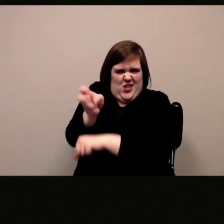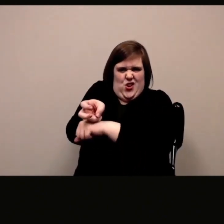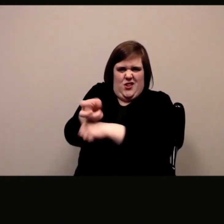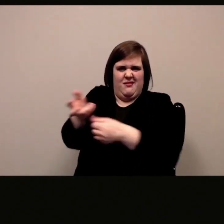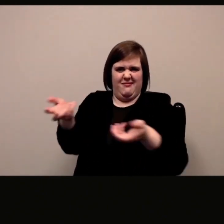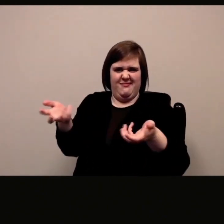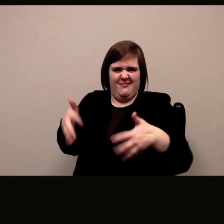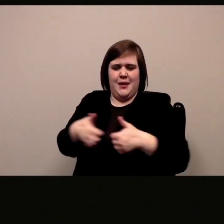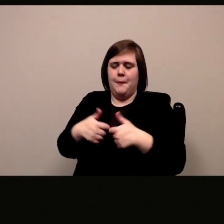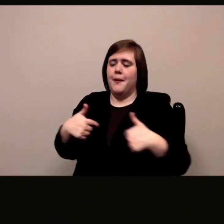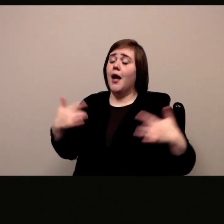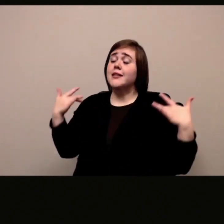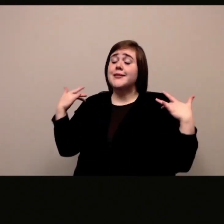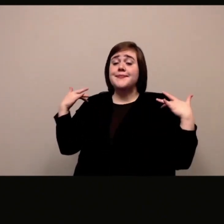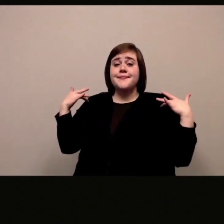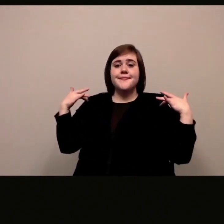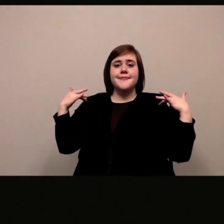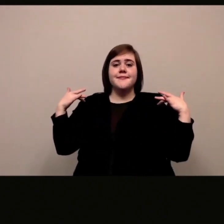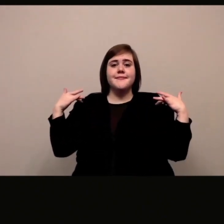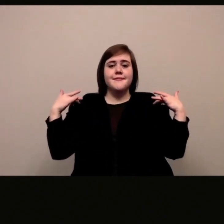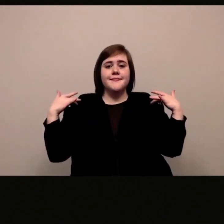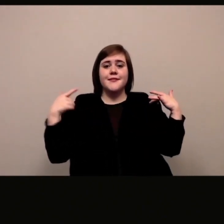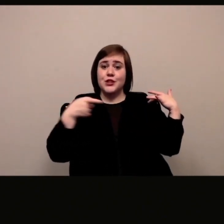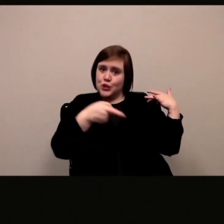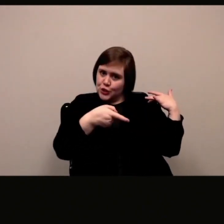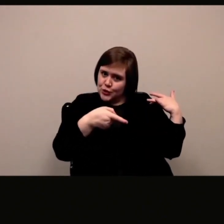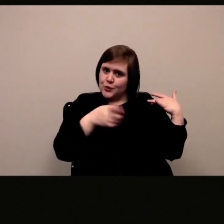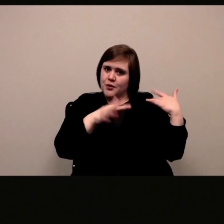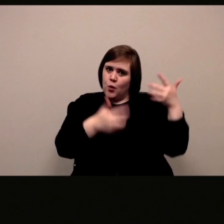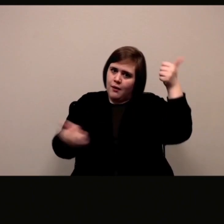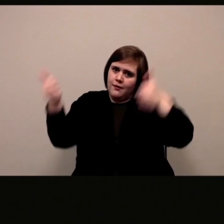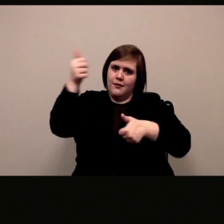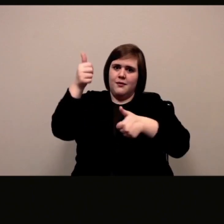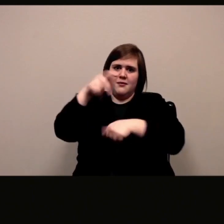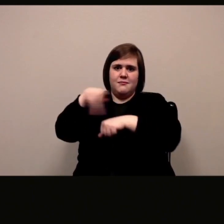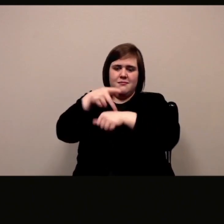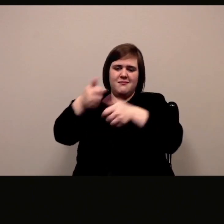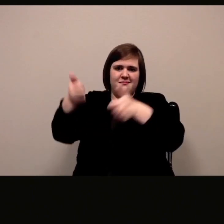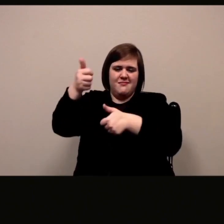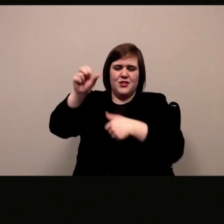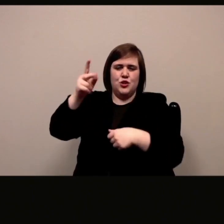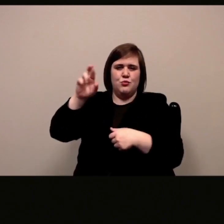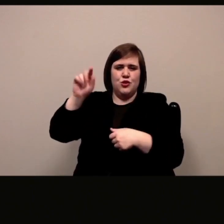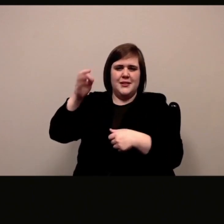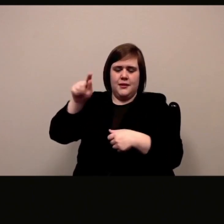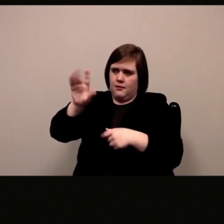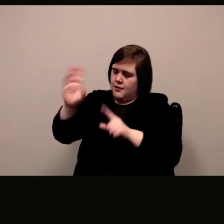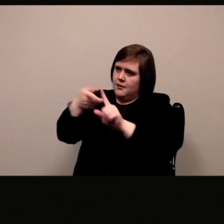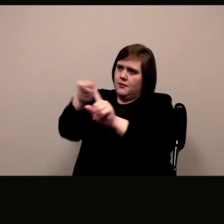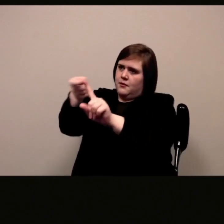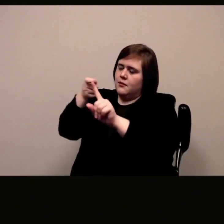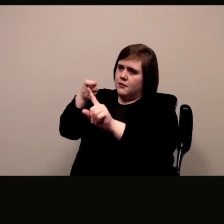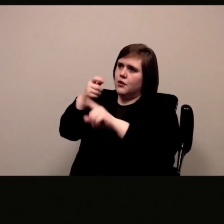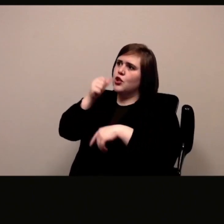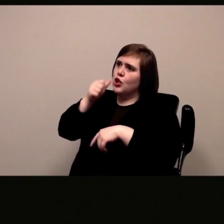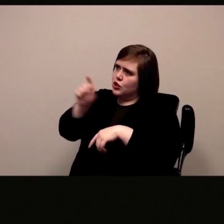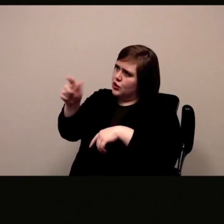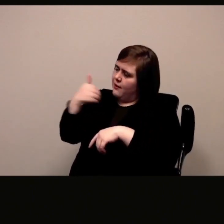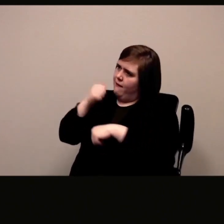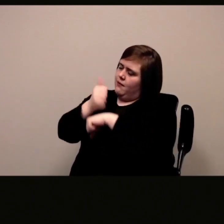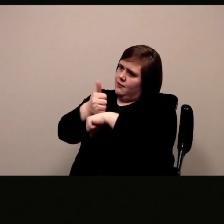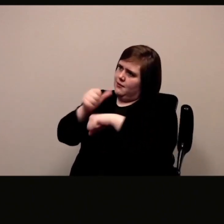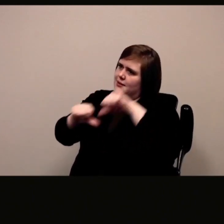sit in the back. You're going to convince your superintendent that girl should have a computer science program. He asked me, do I want to teach it? Absolutely, I would